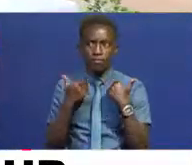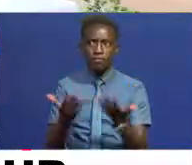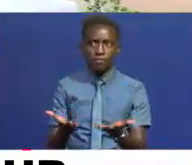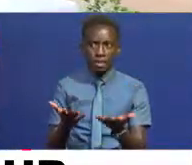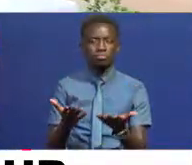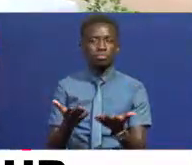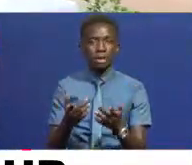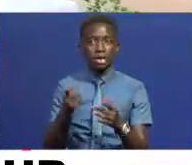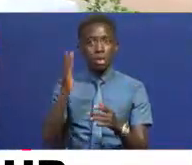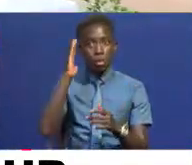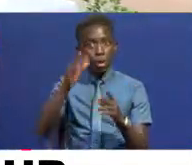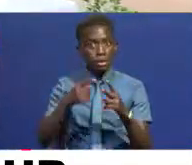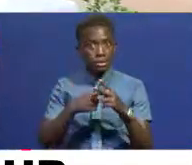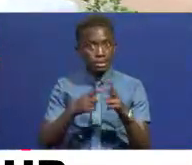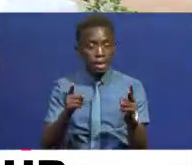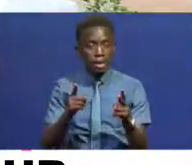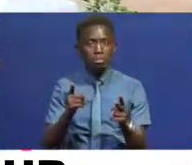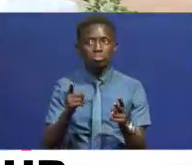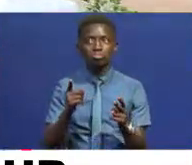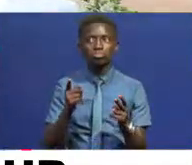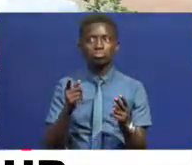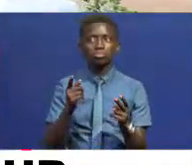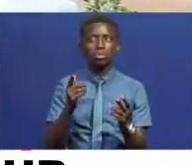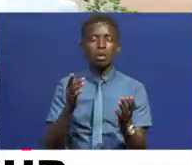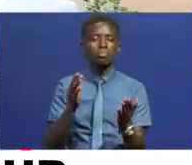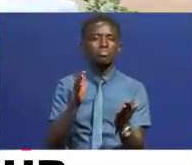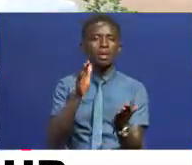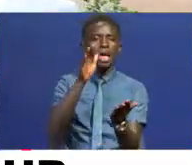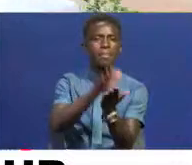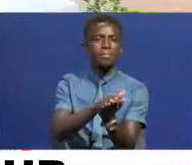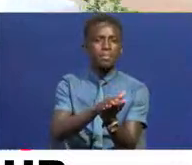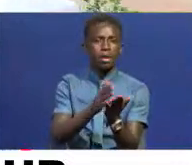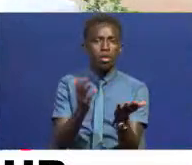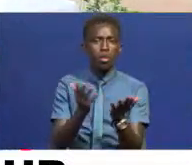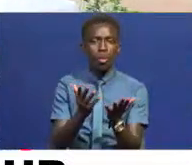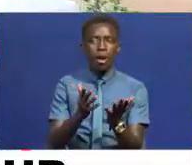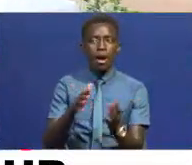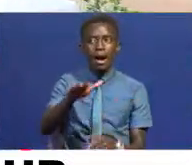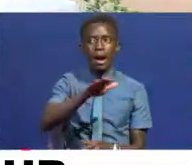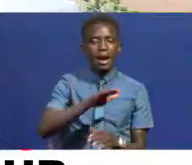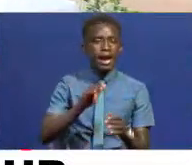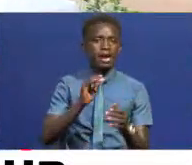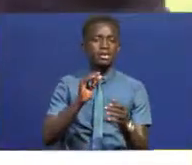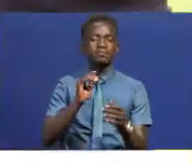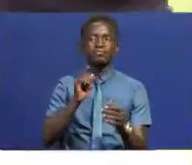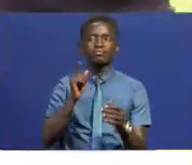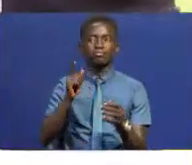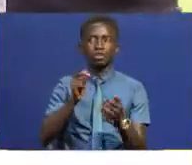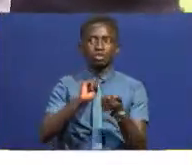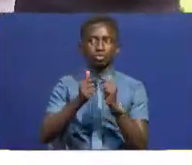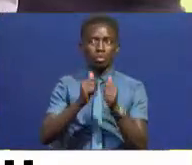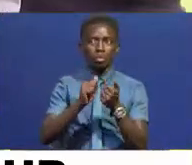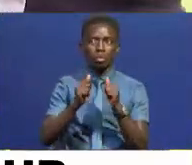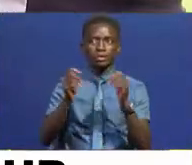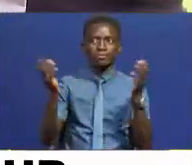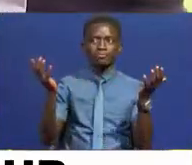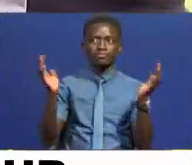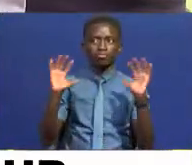going to be started being placed along the stadium areas where it's supposed to be. The event is